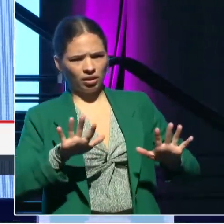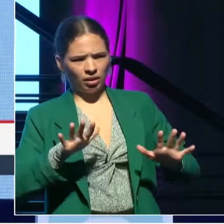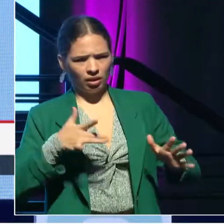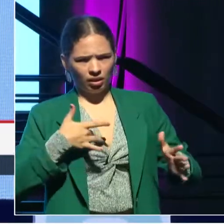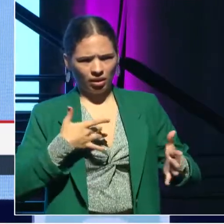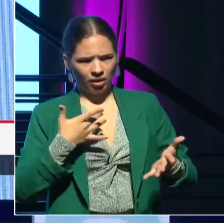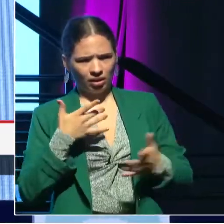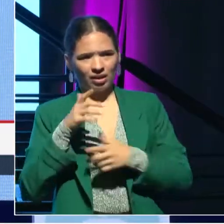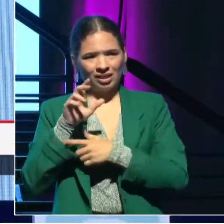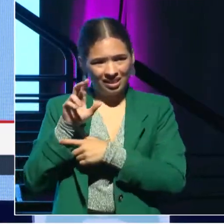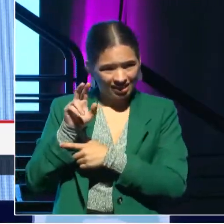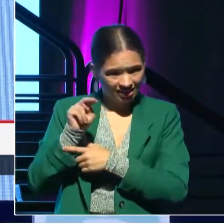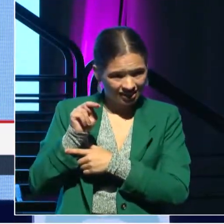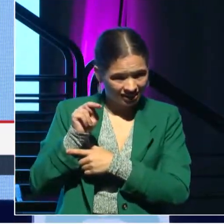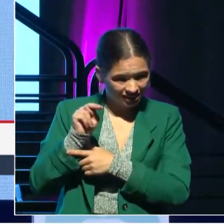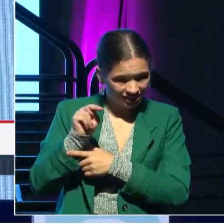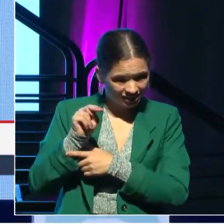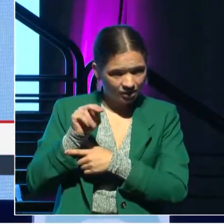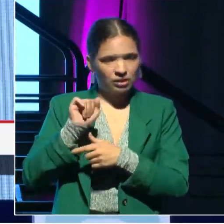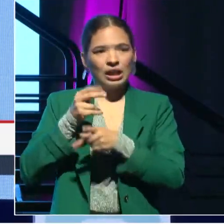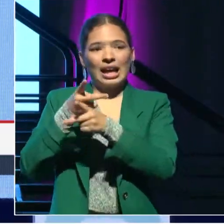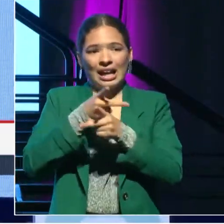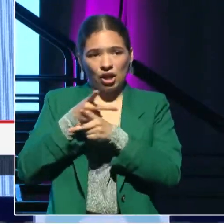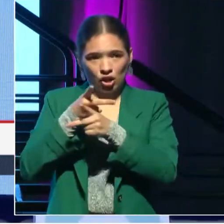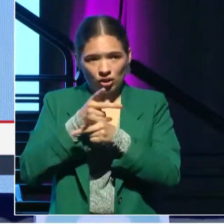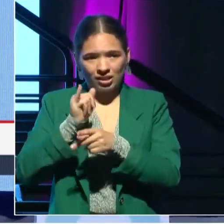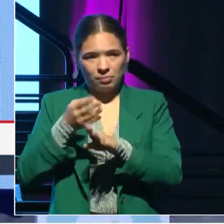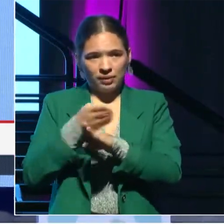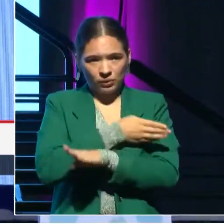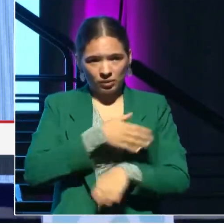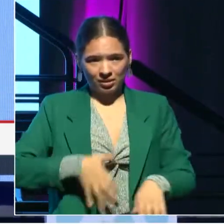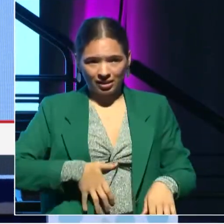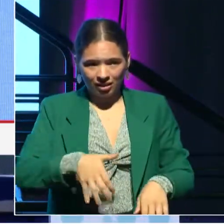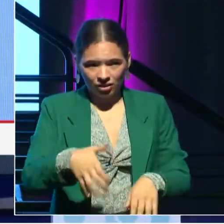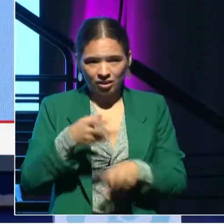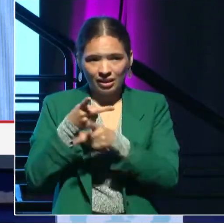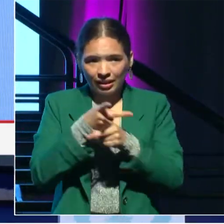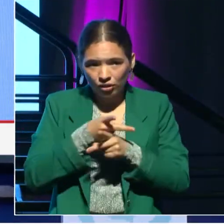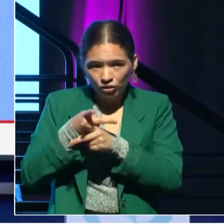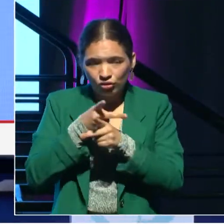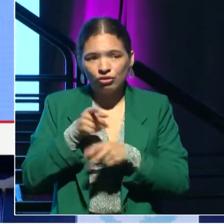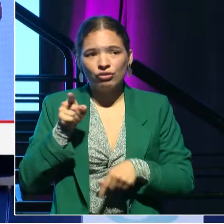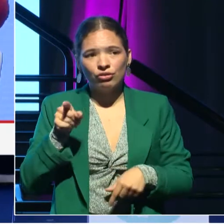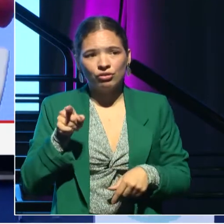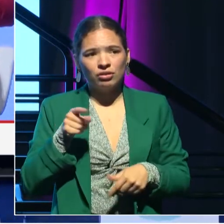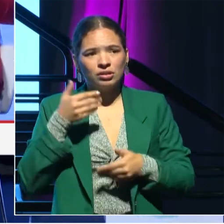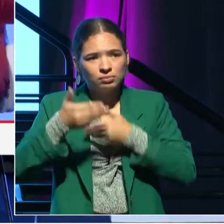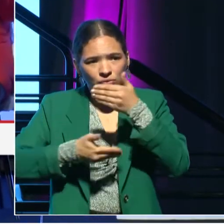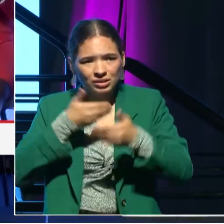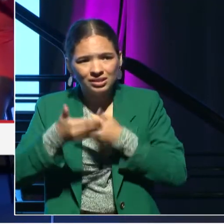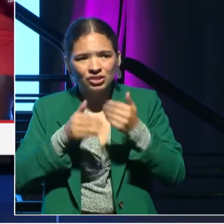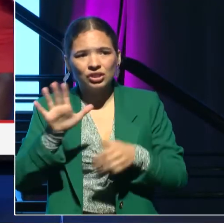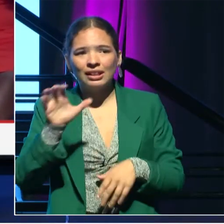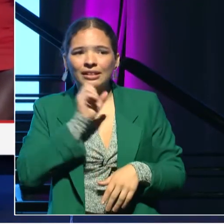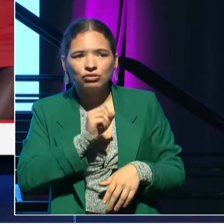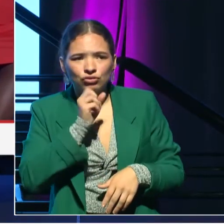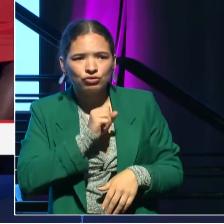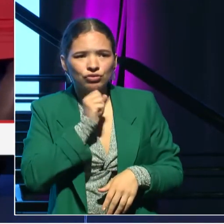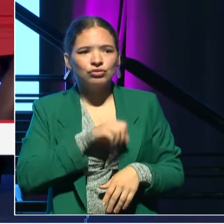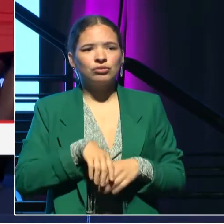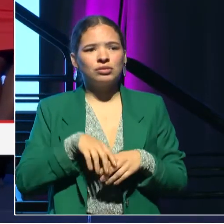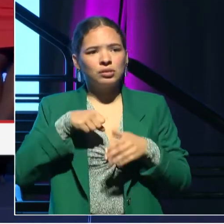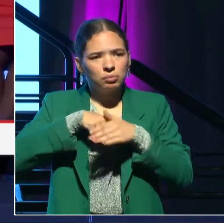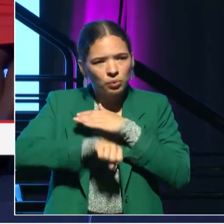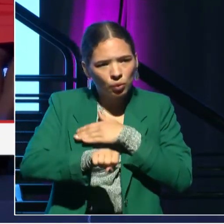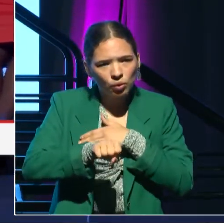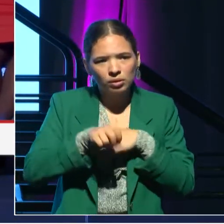pregnancy model, which you're getting women together, going through the process based on your gestational age, having your birthing people in the room with you. I